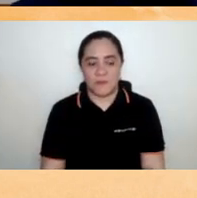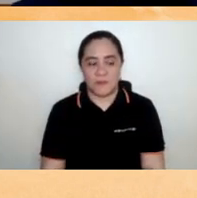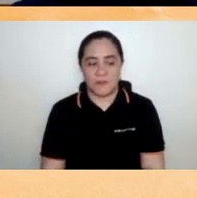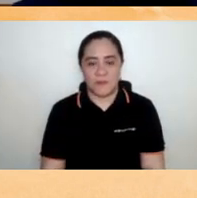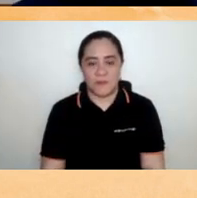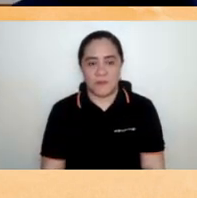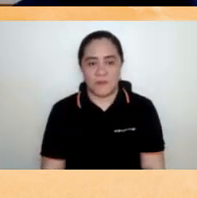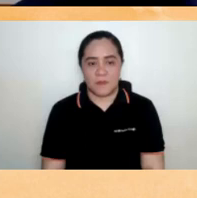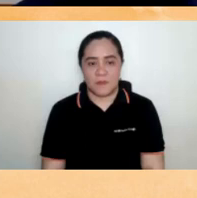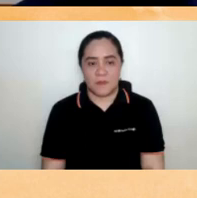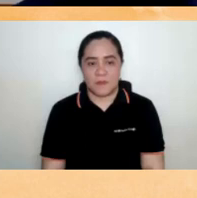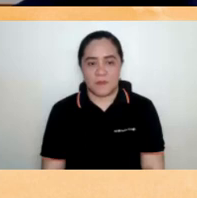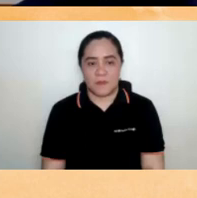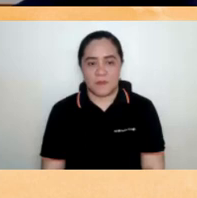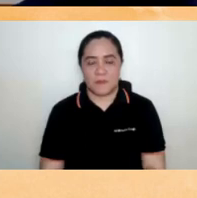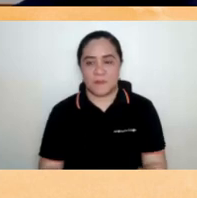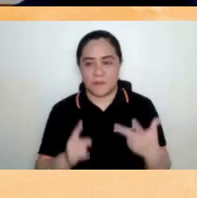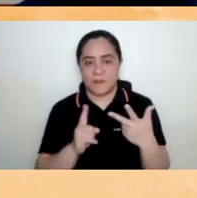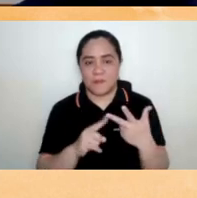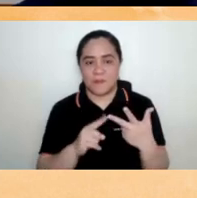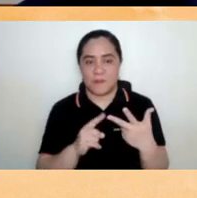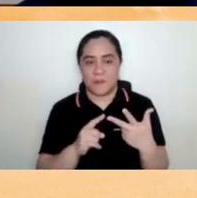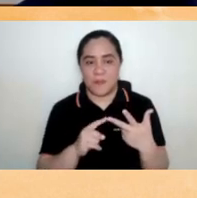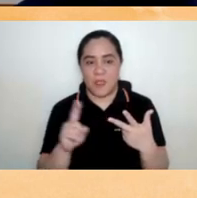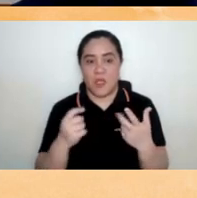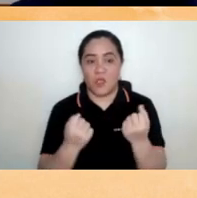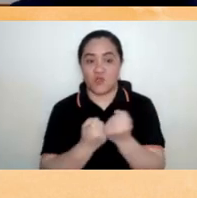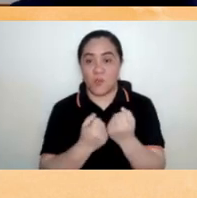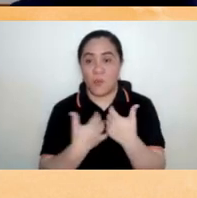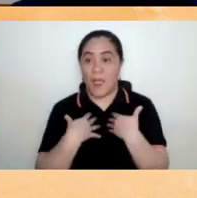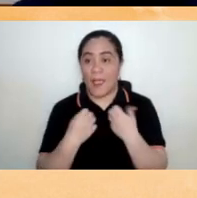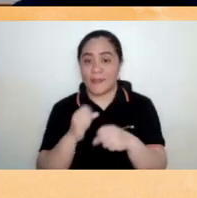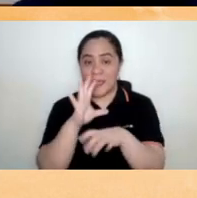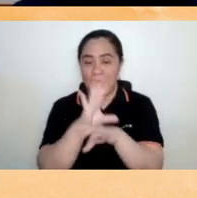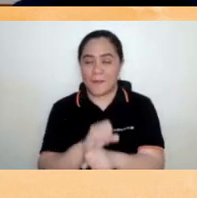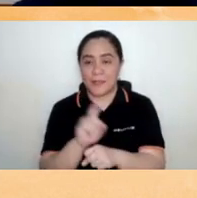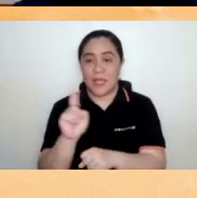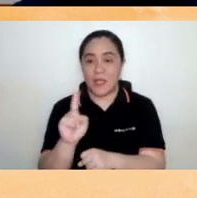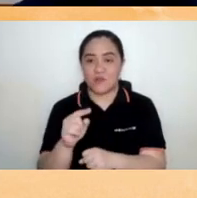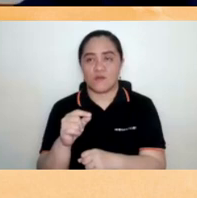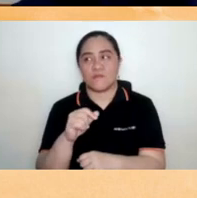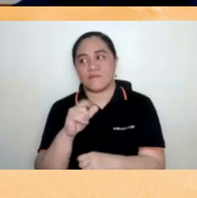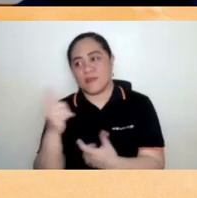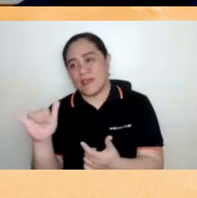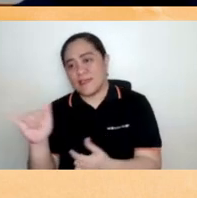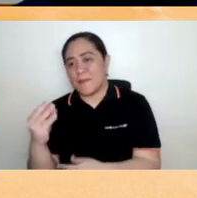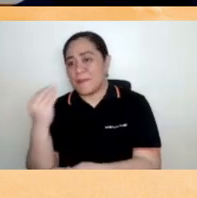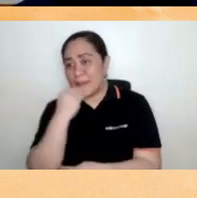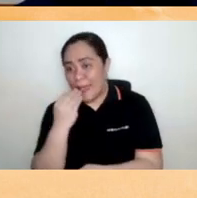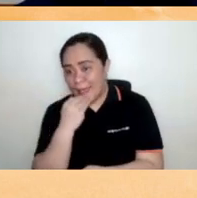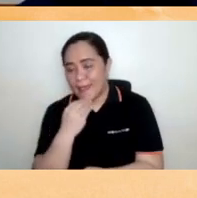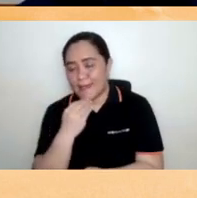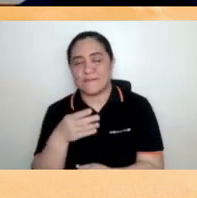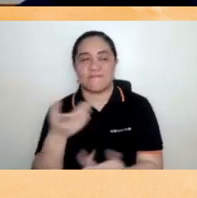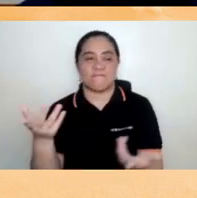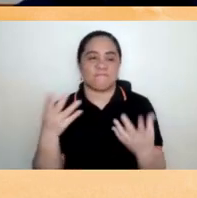Next is healthy habits. Help children sleep and eat well. The same with the parents, for them to also adopt these